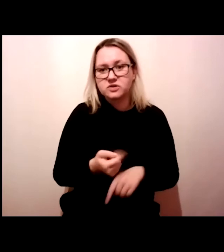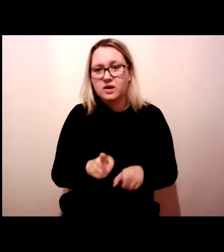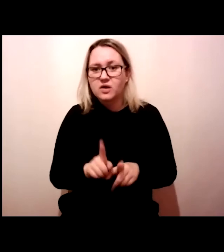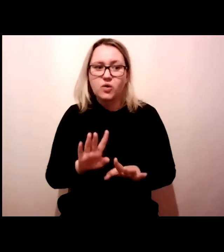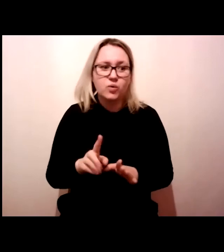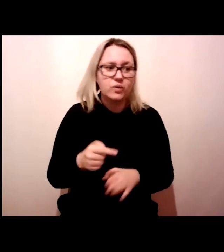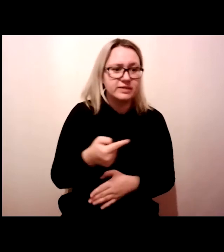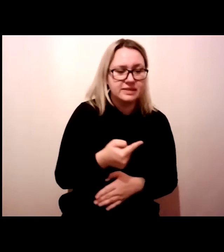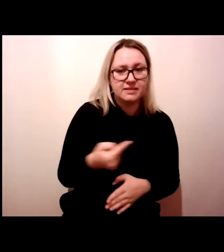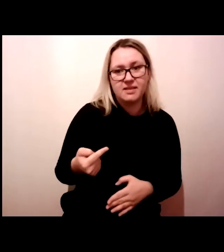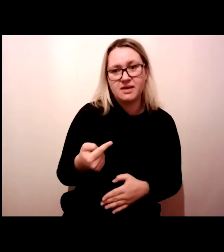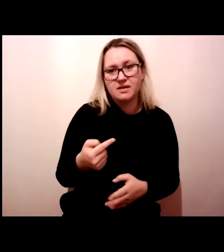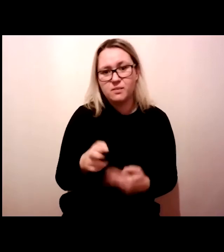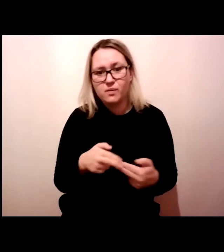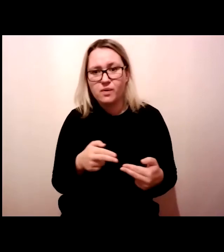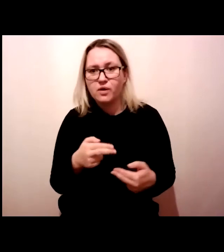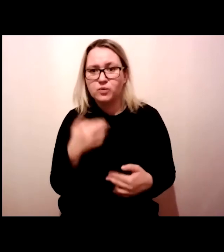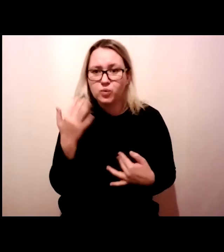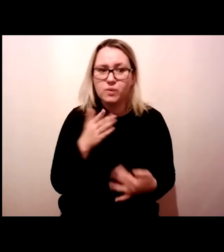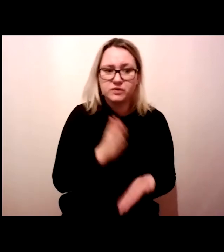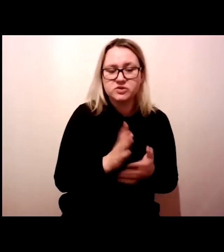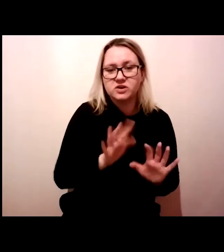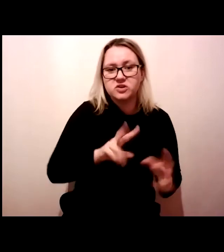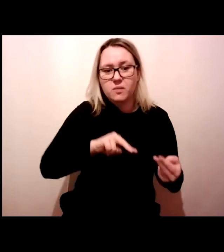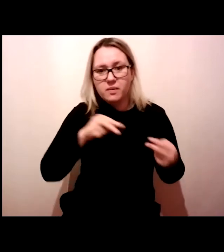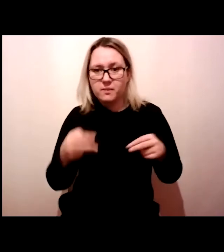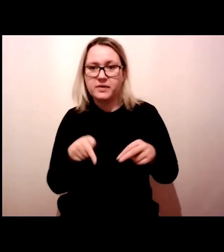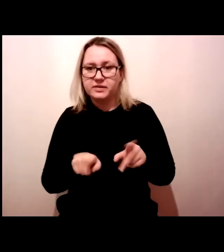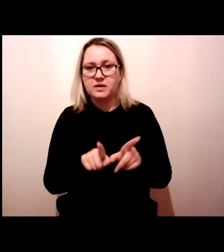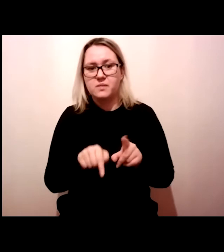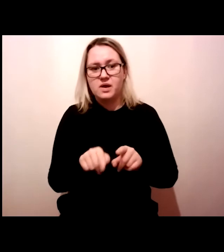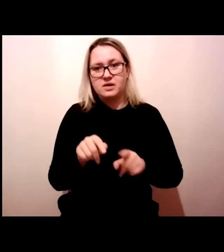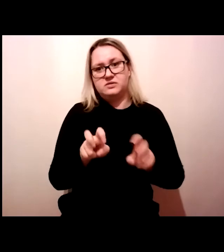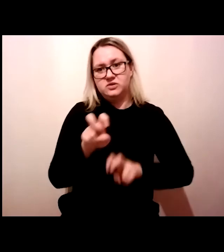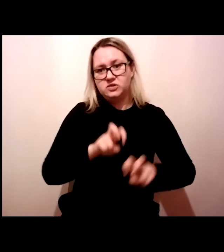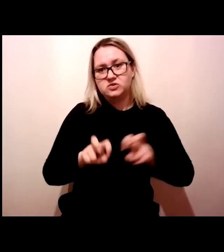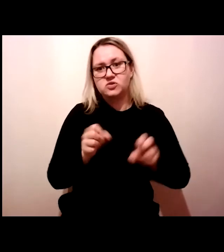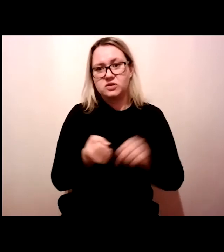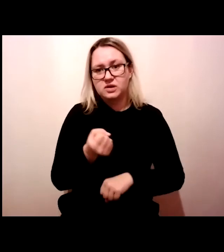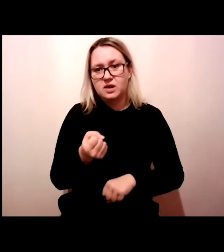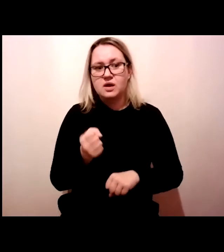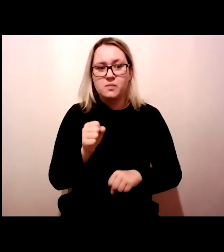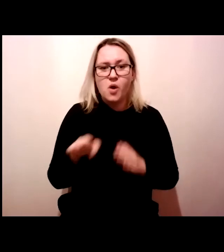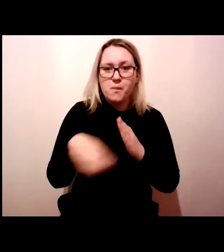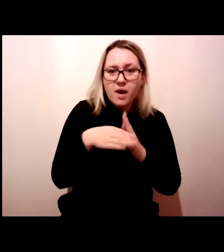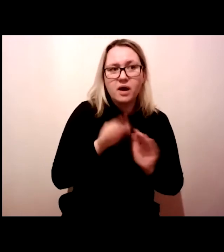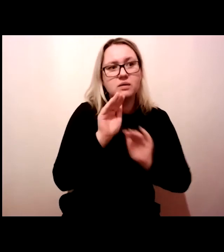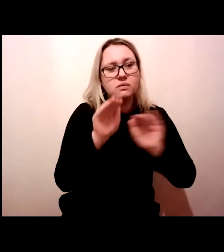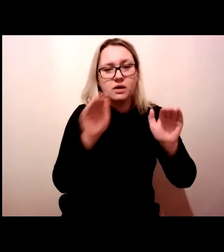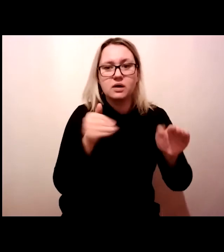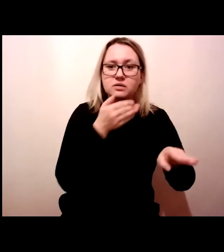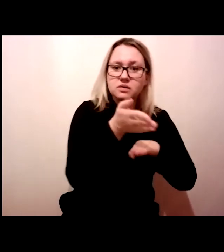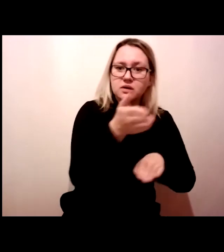neigiami process. nusiteikimai. Ir If they have tame some procese negative reikia convictions, ieškoti, nebijoti kreiptis pagalbos į